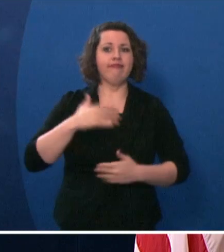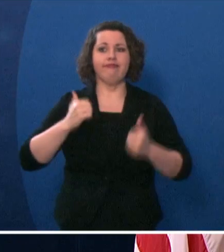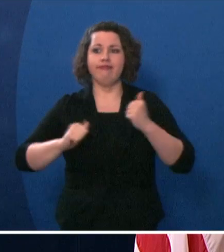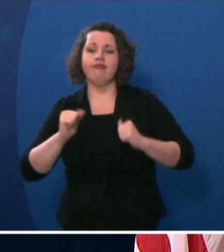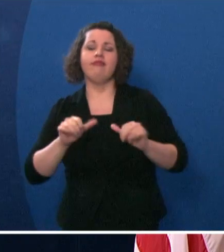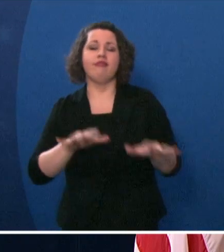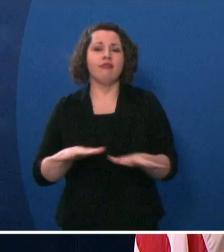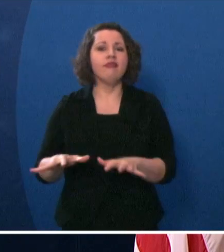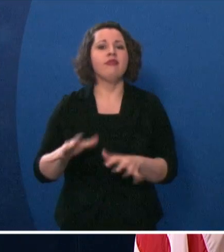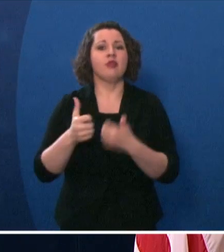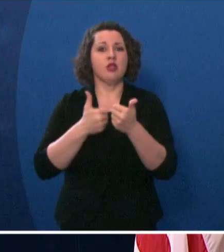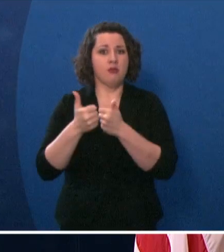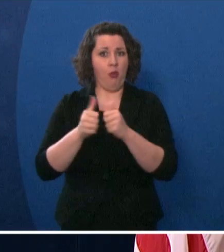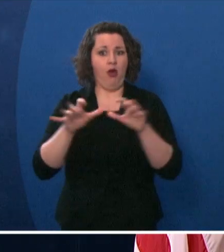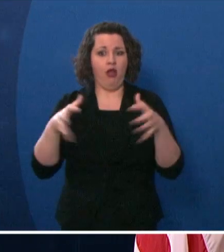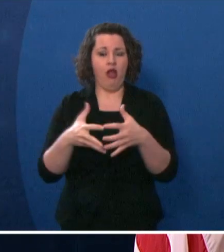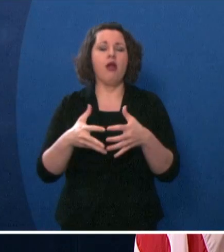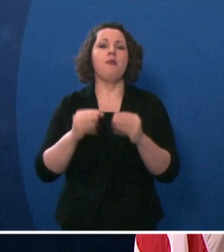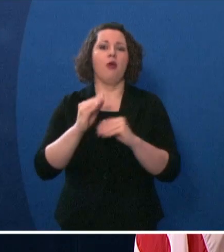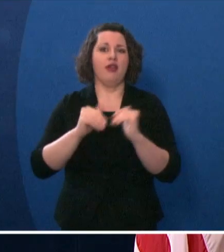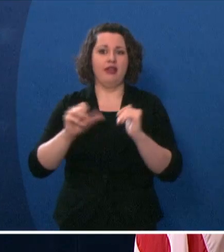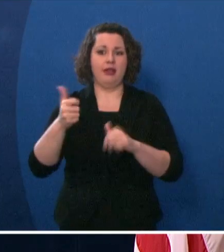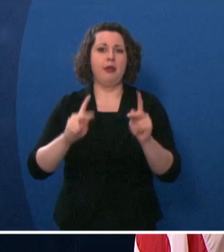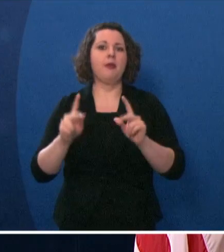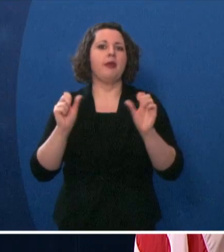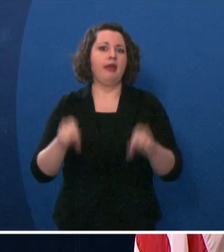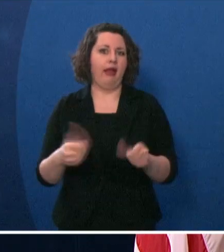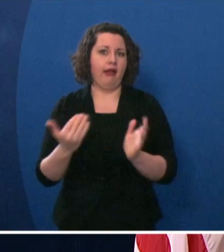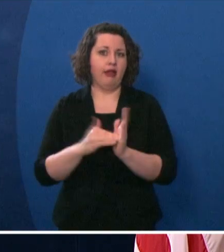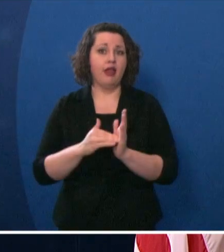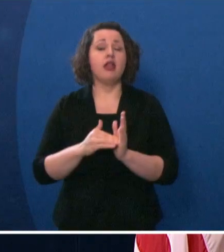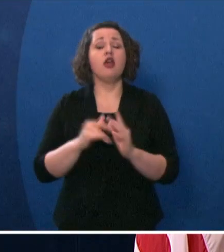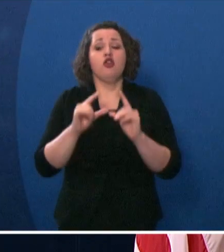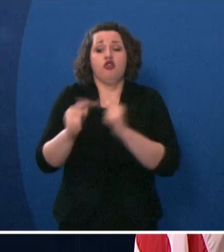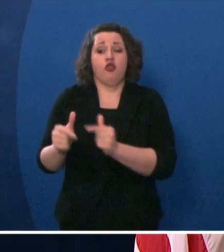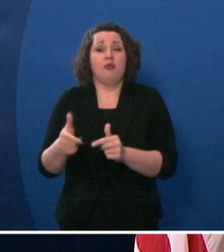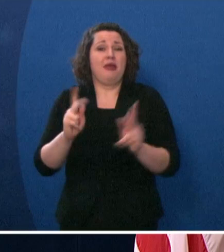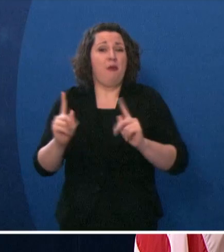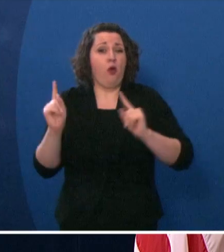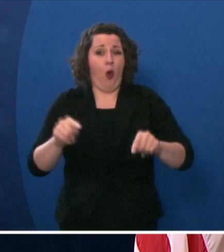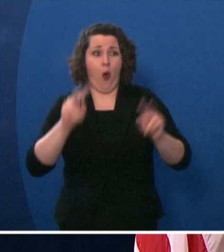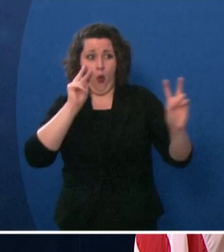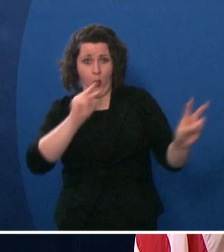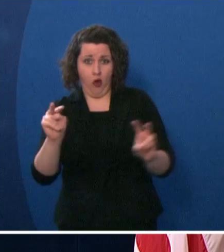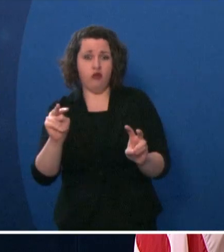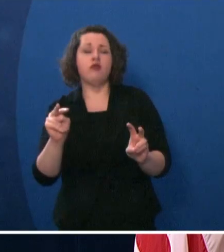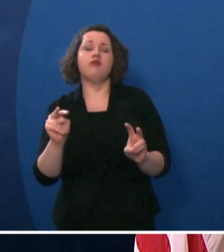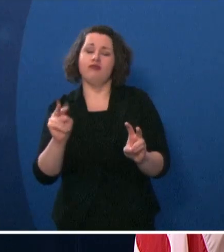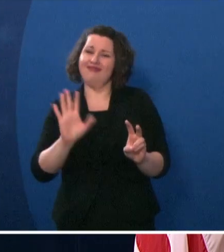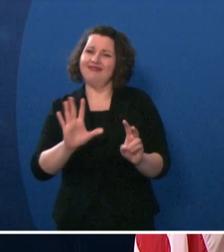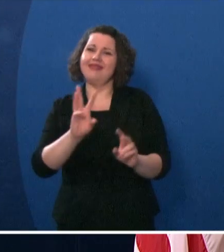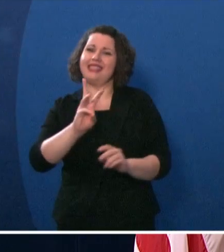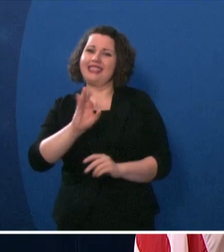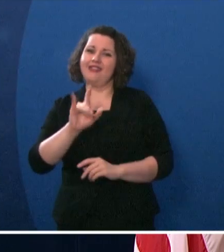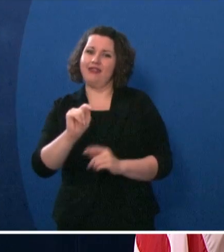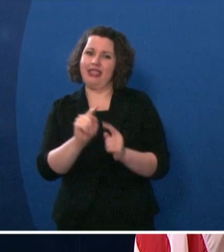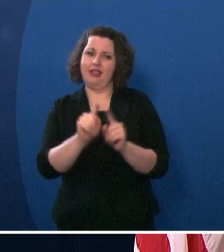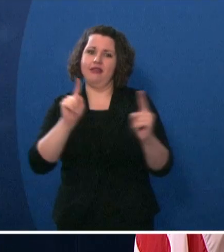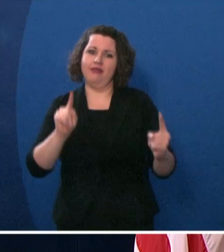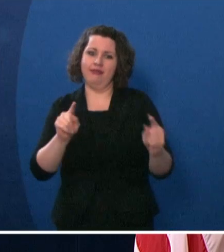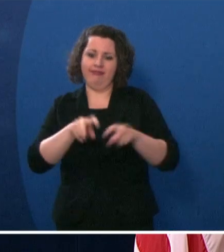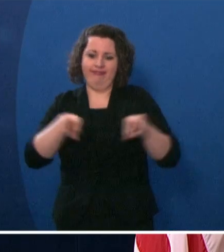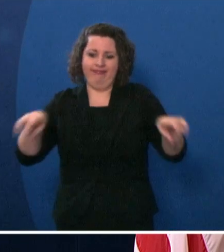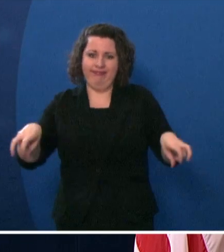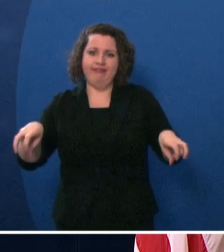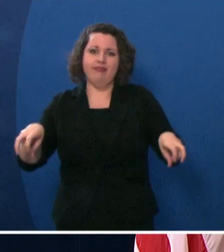of more than 10 people will be permitted again. Groups and individuals attending the gatherings must maintain 6 feet social